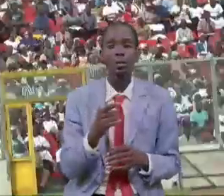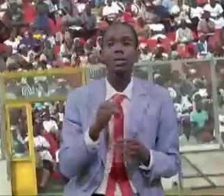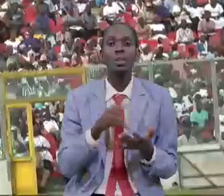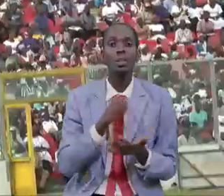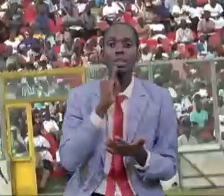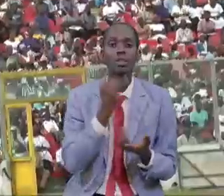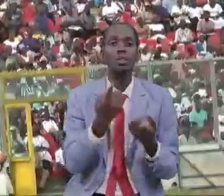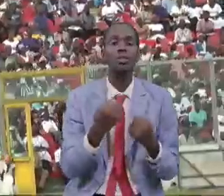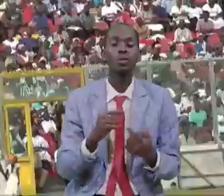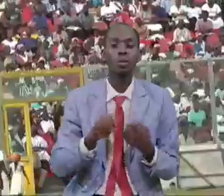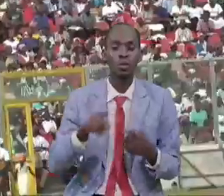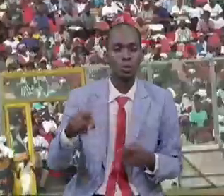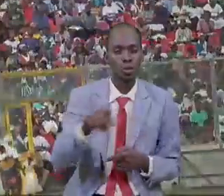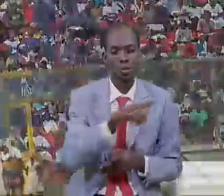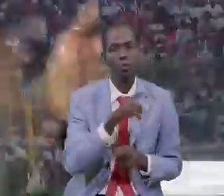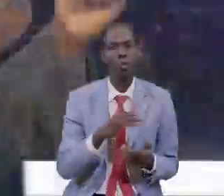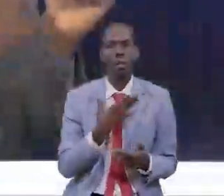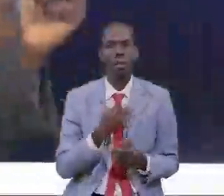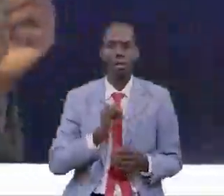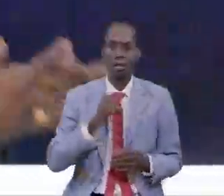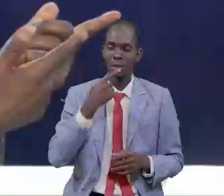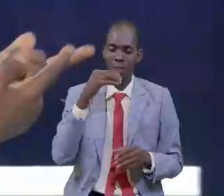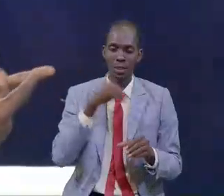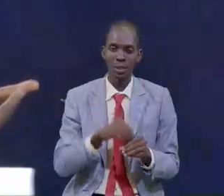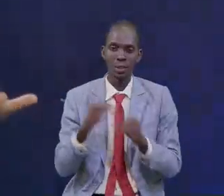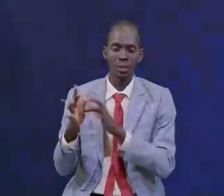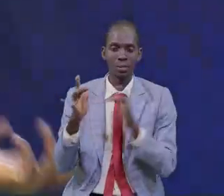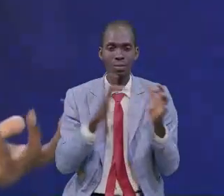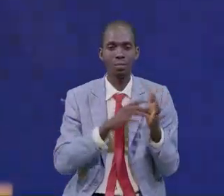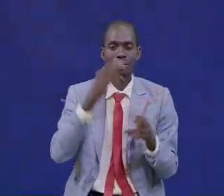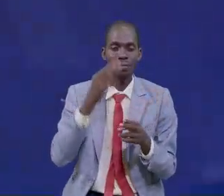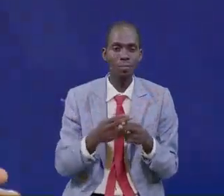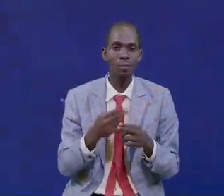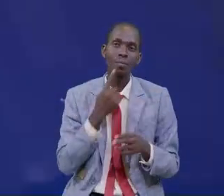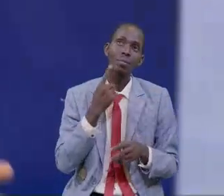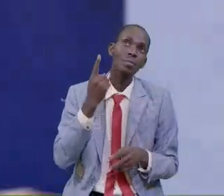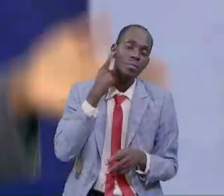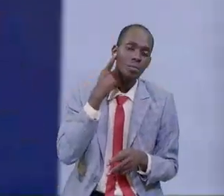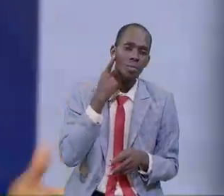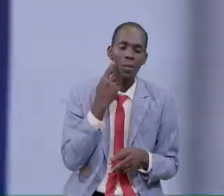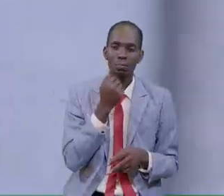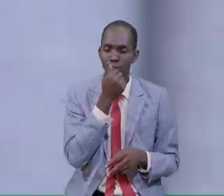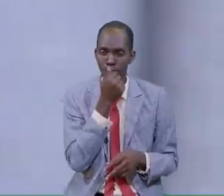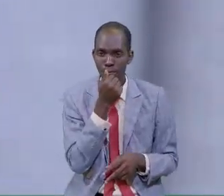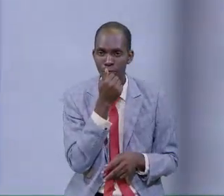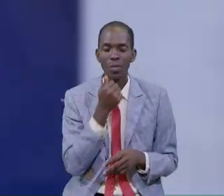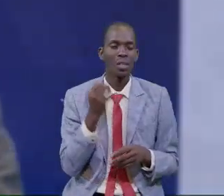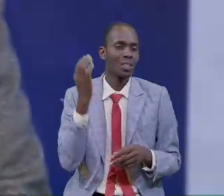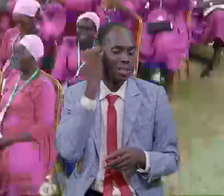And I said, in Jesus' name, deaf ears, dumb tongues, hear and